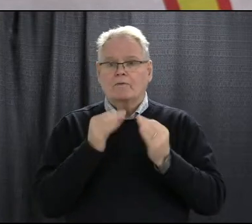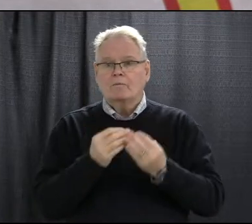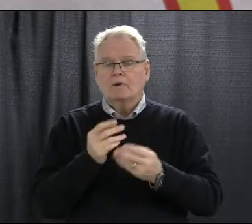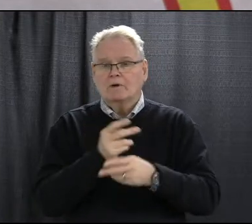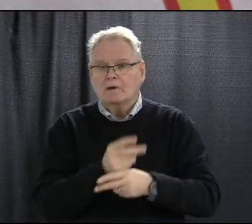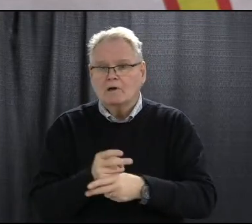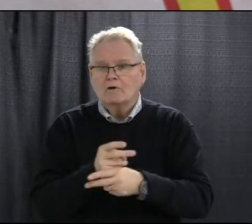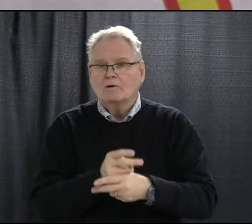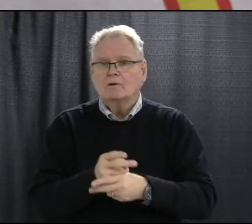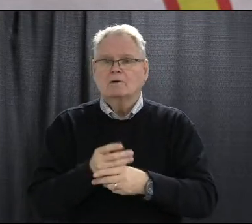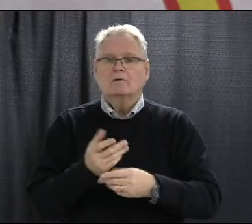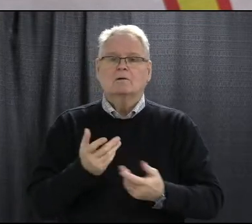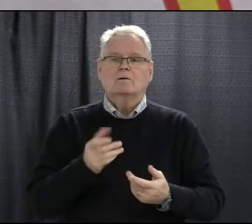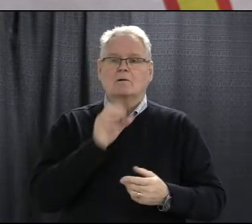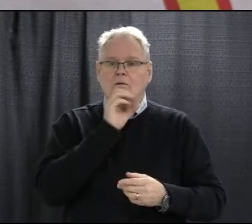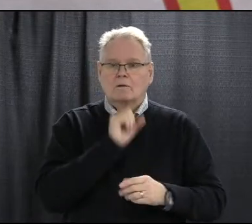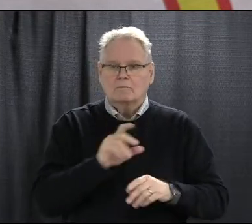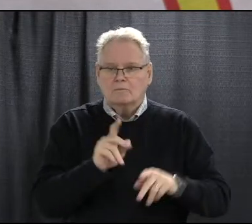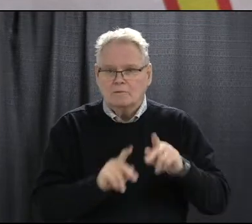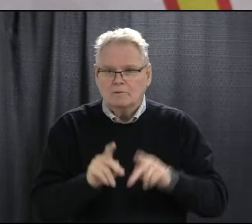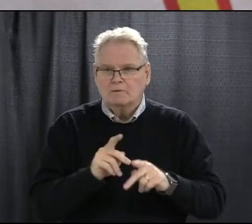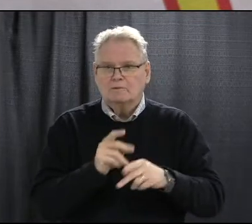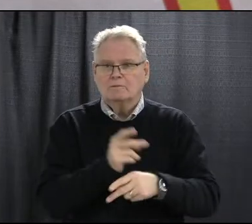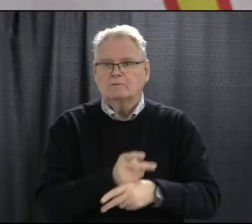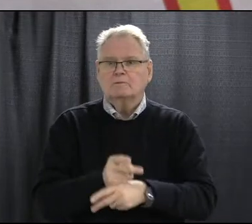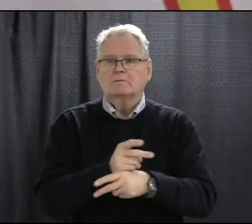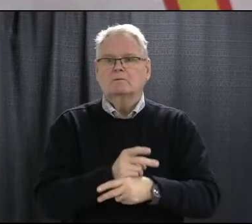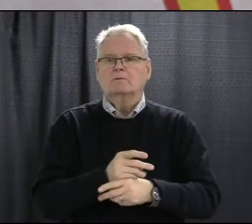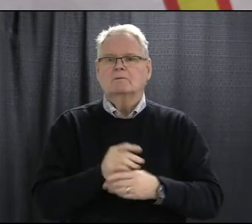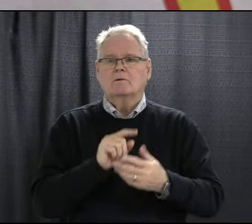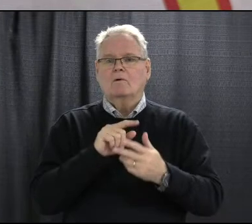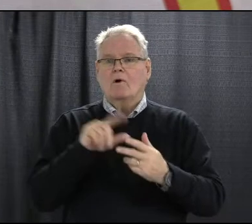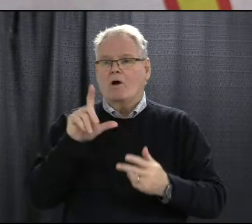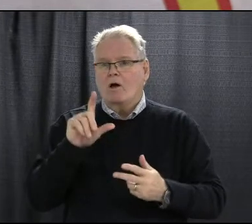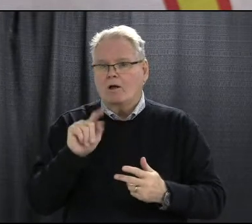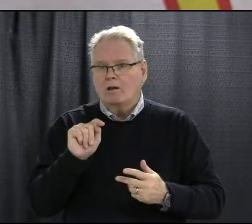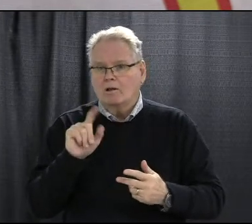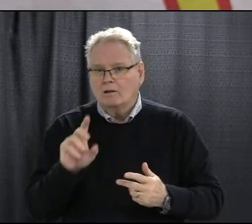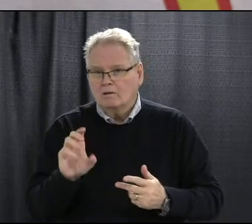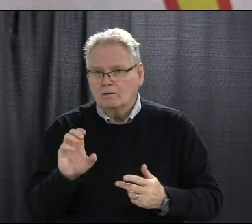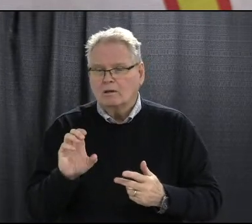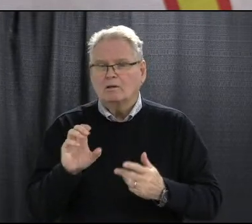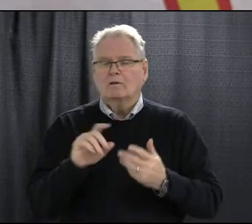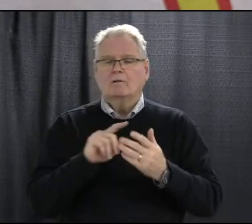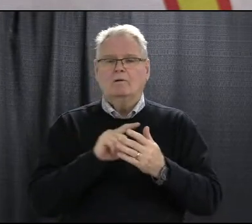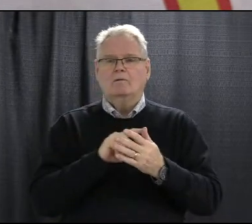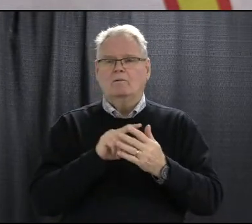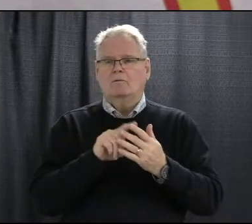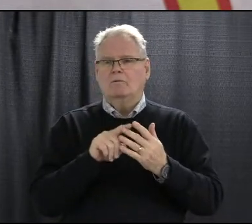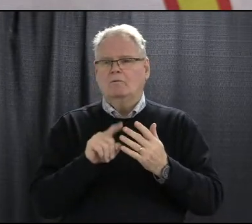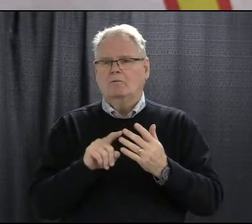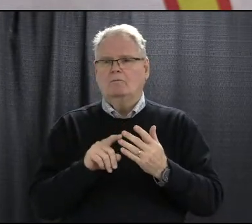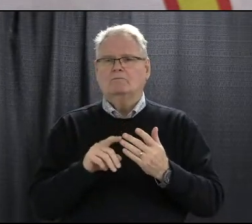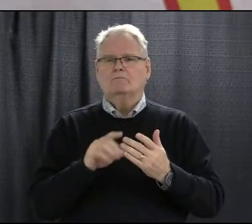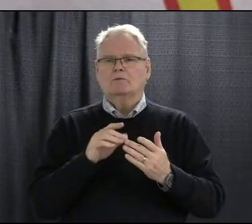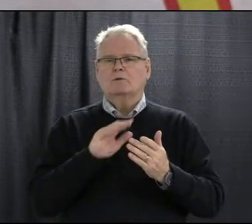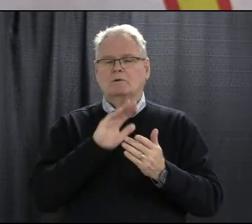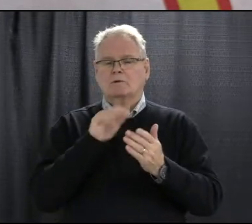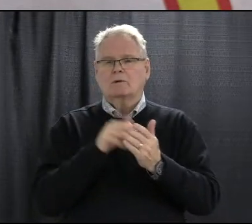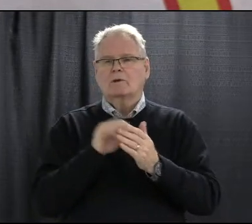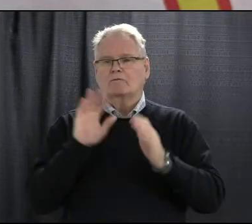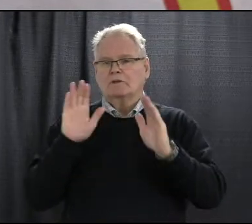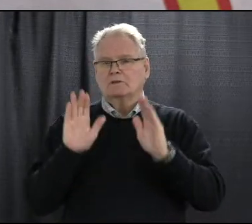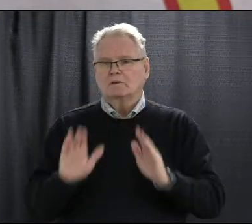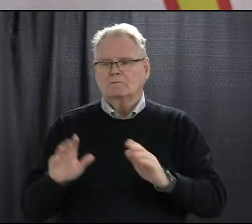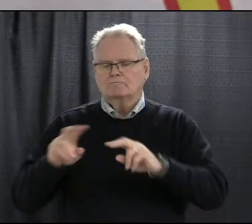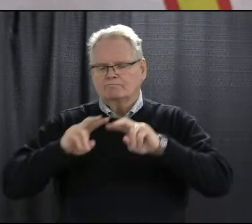in Labrador, and they will be interconnected with the Centre of Excellence, or the 3 centres